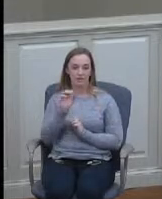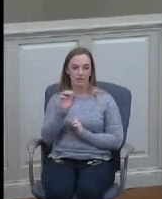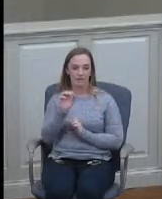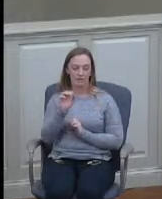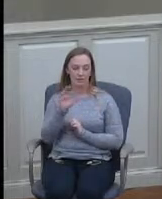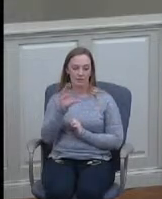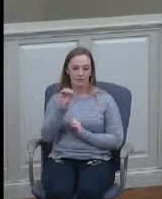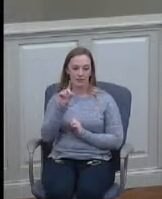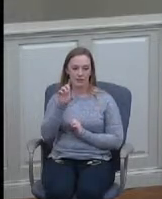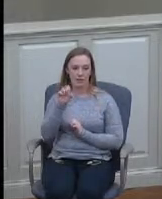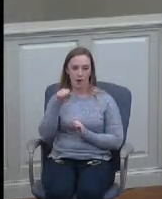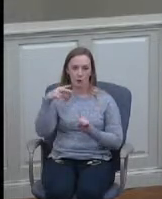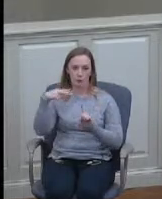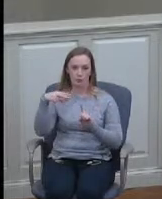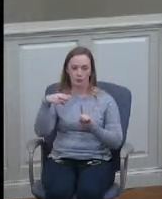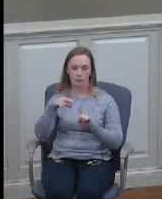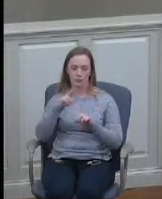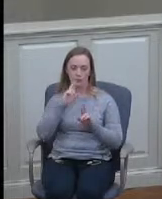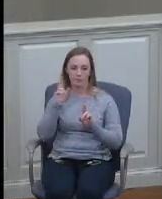Codes. Sign right there.